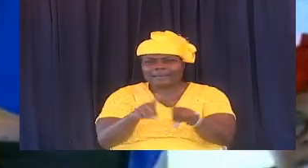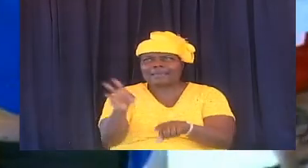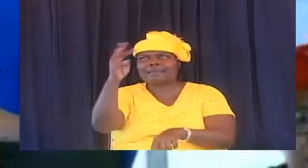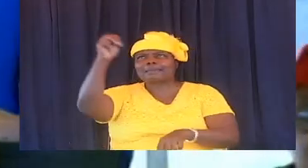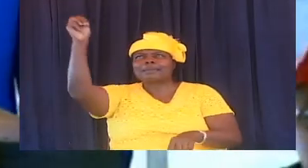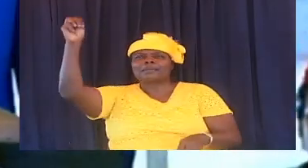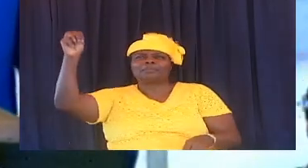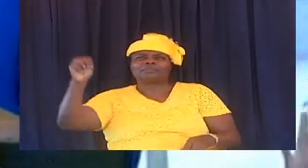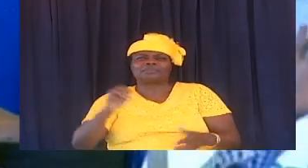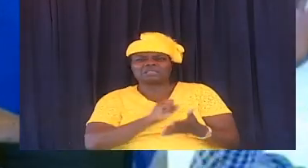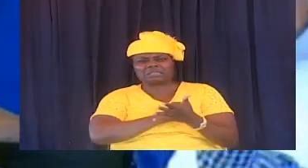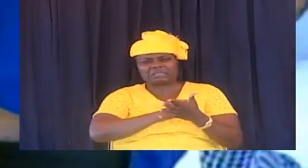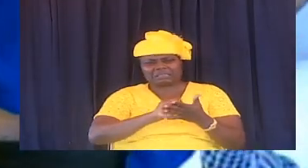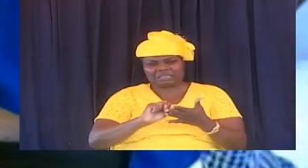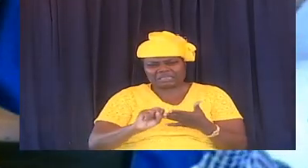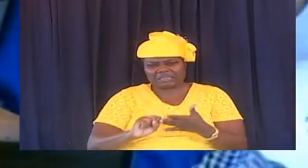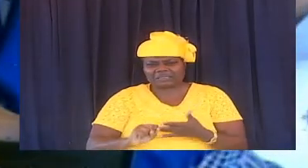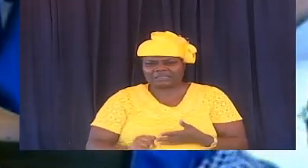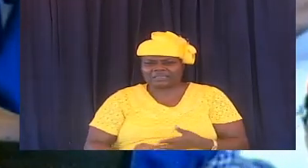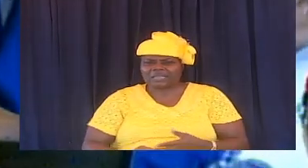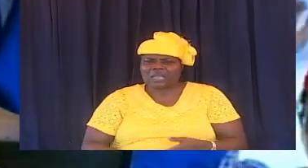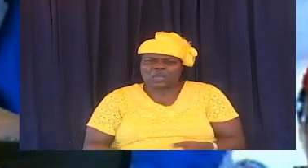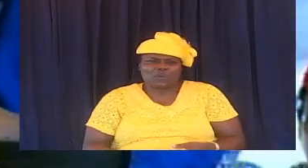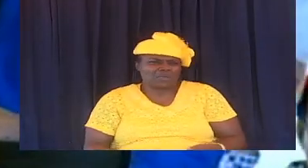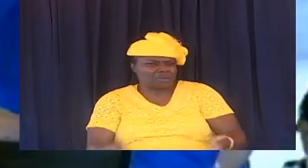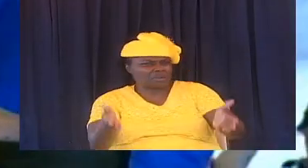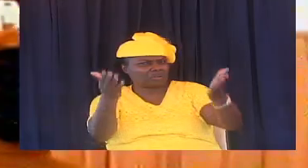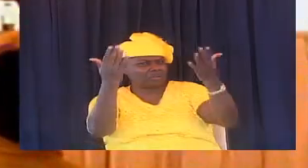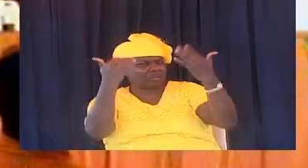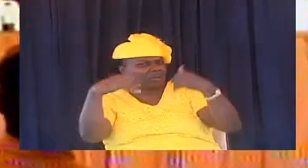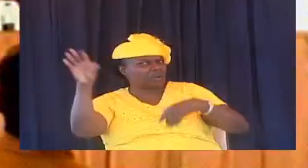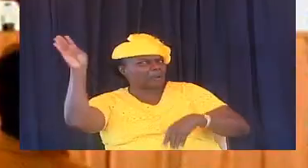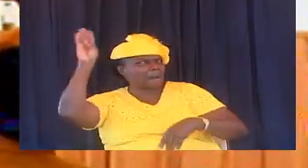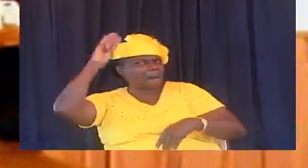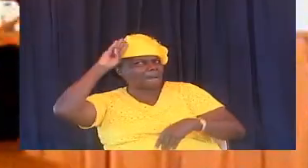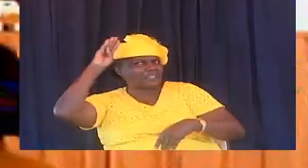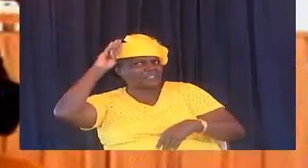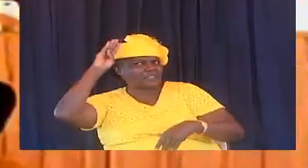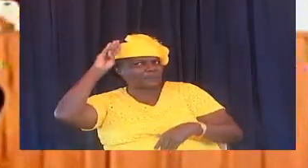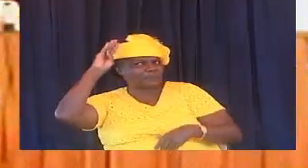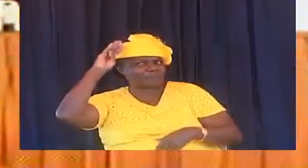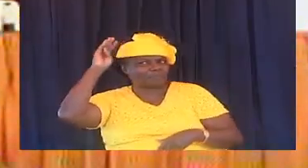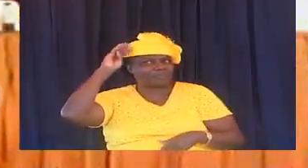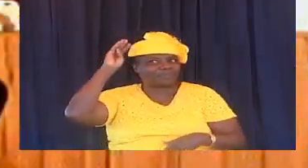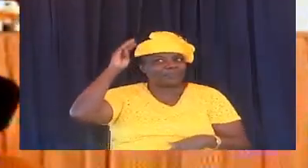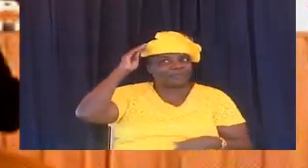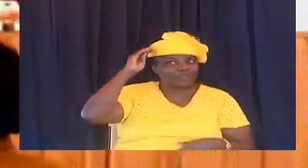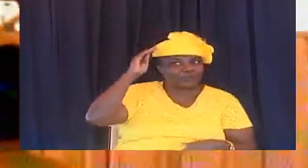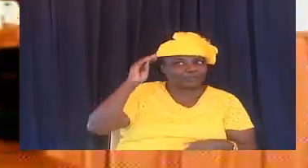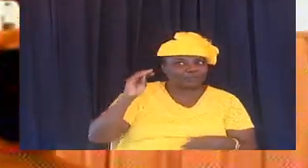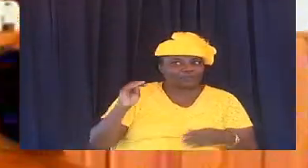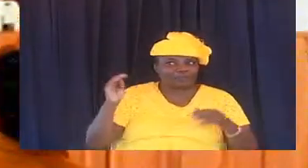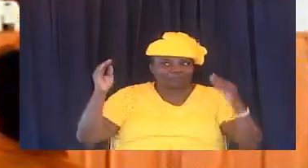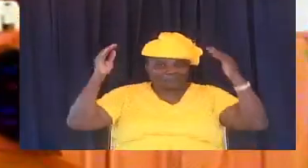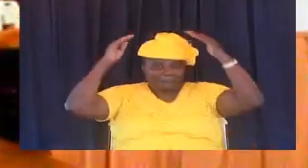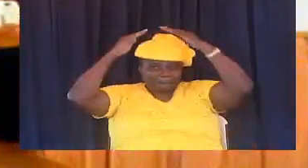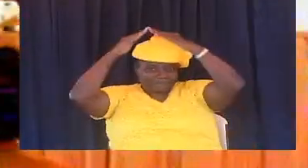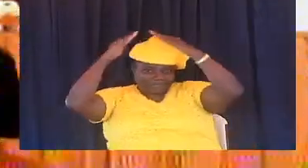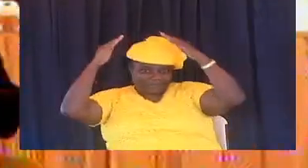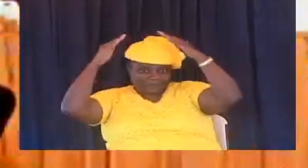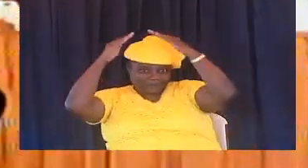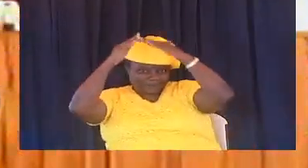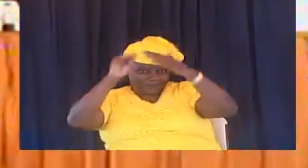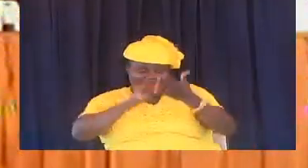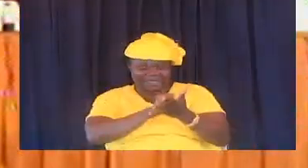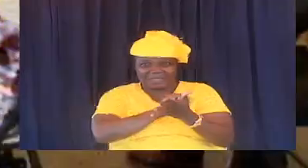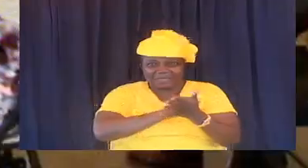the building. I'm going to invite Pastor to come and do the official greetings, but just want to greet you and welcome you all, the saints